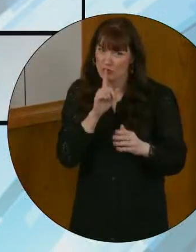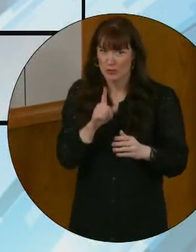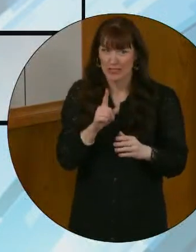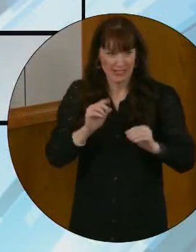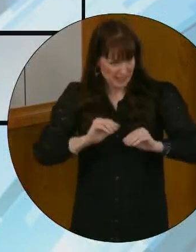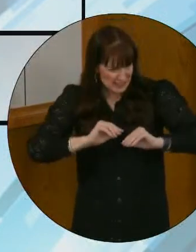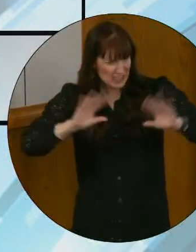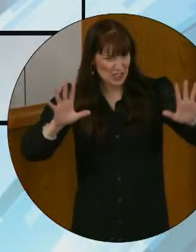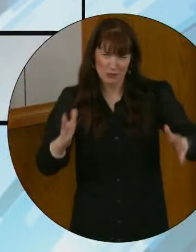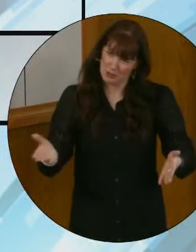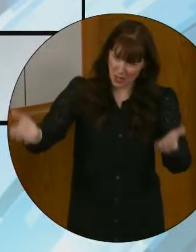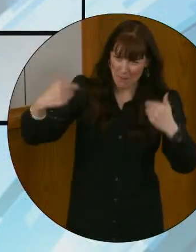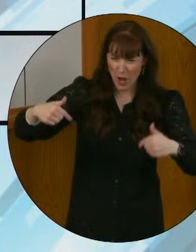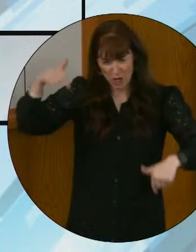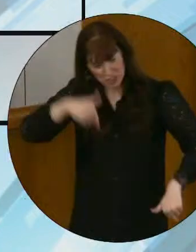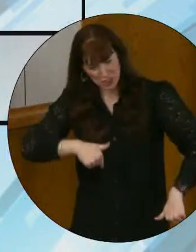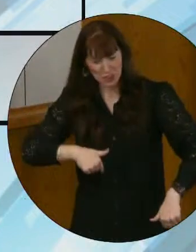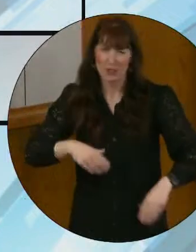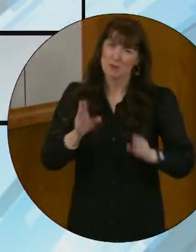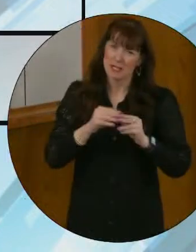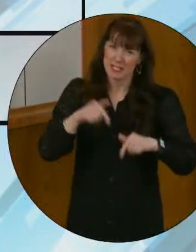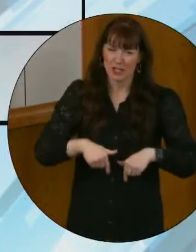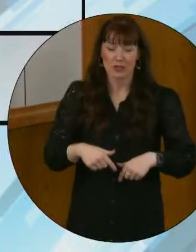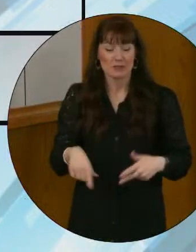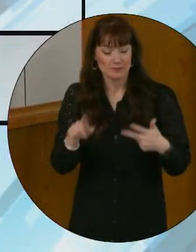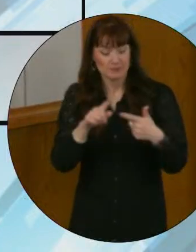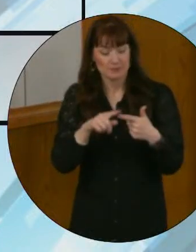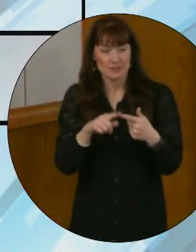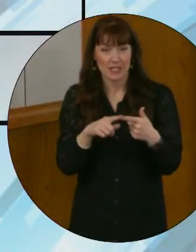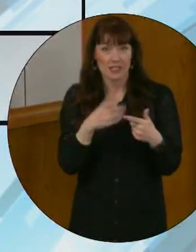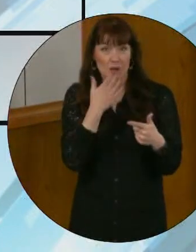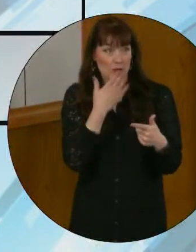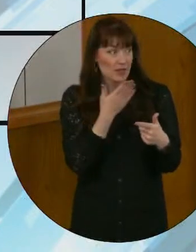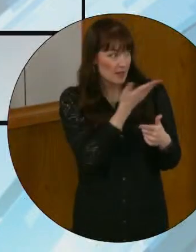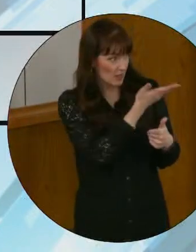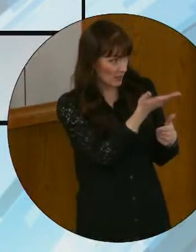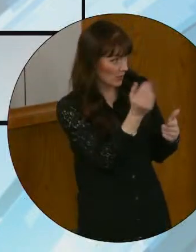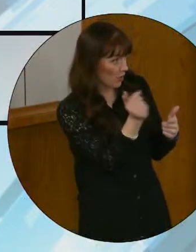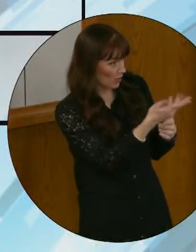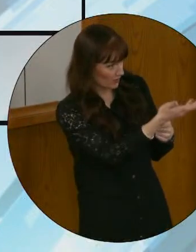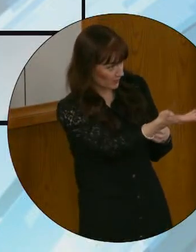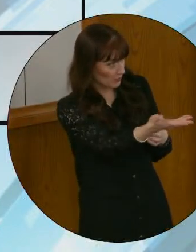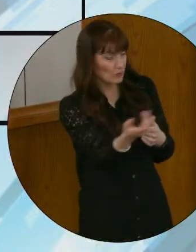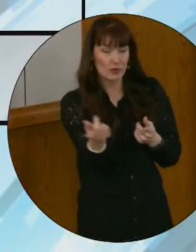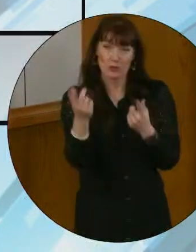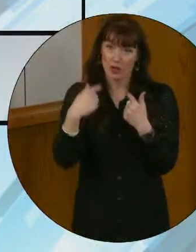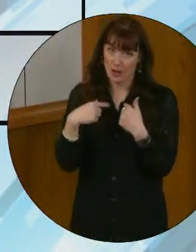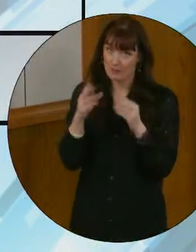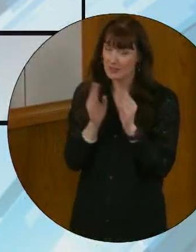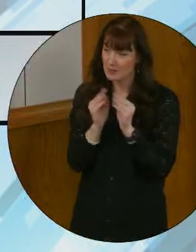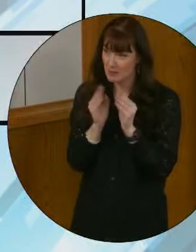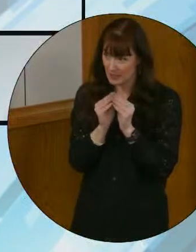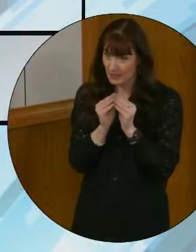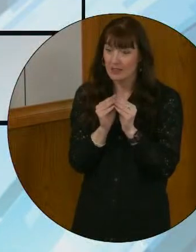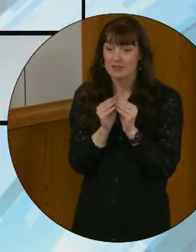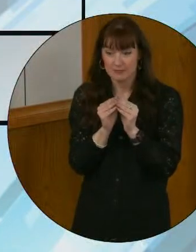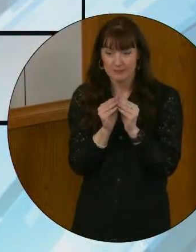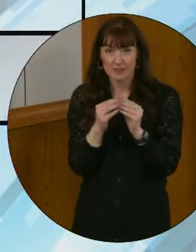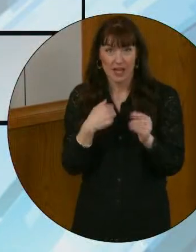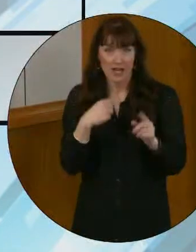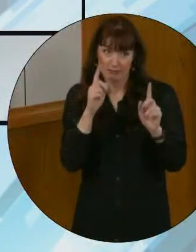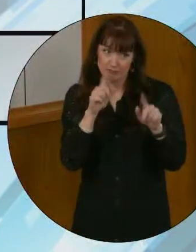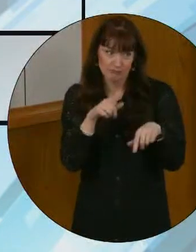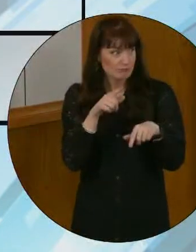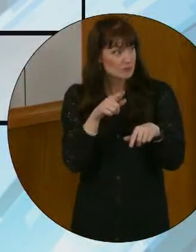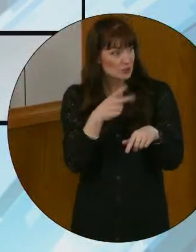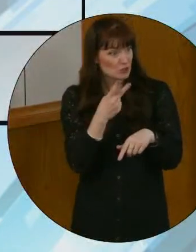with me on that. The second thing, I want to thank everyone who came out to those meetings. I went to 2 of them, and